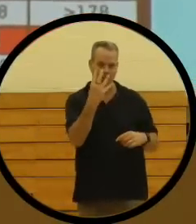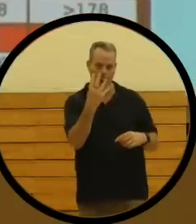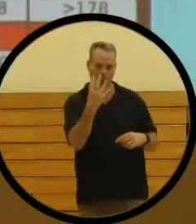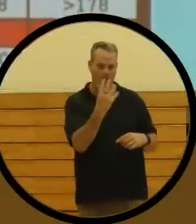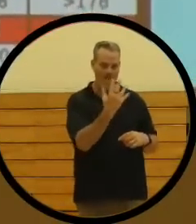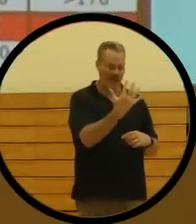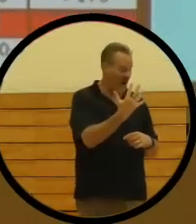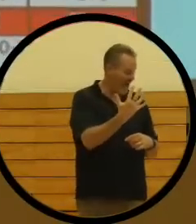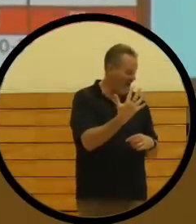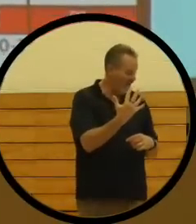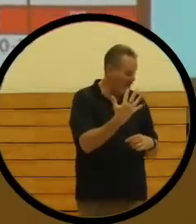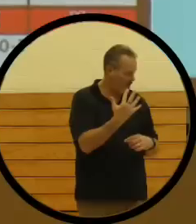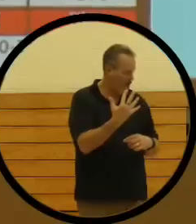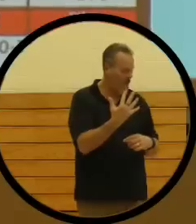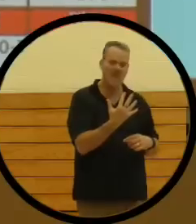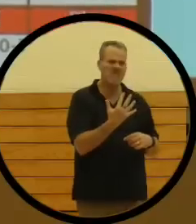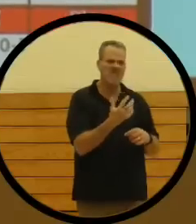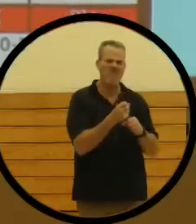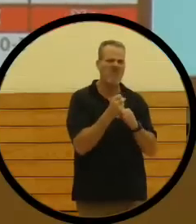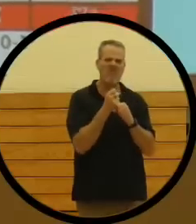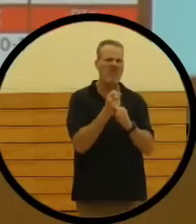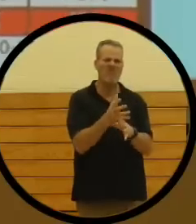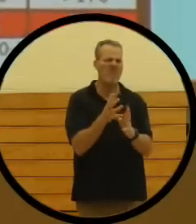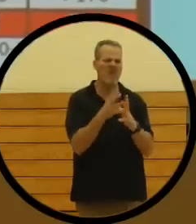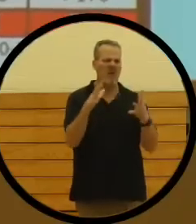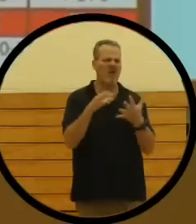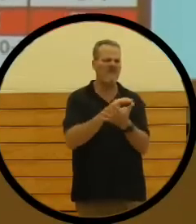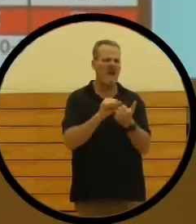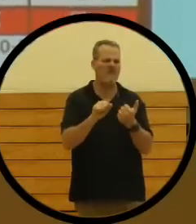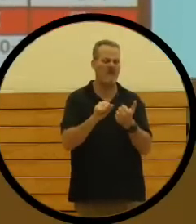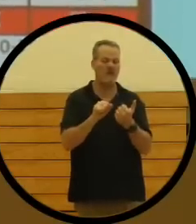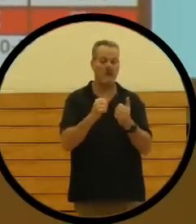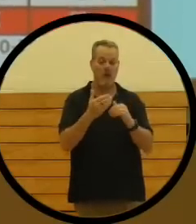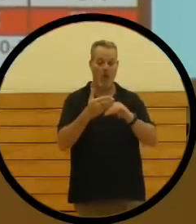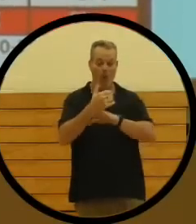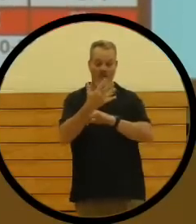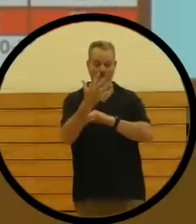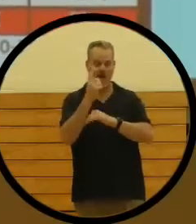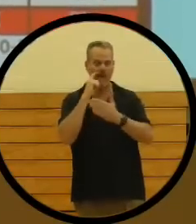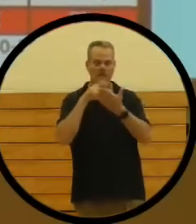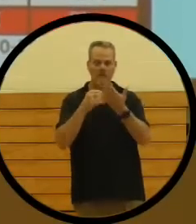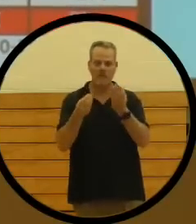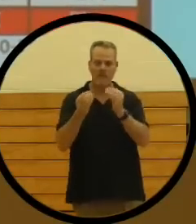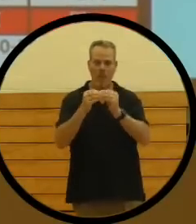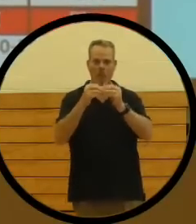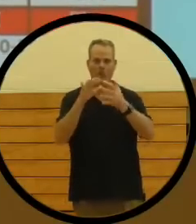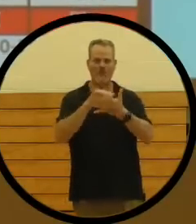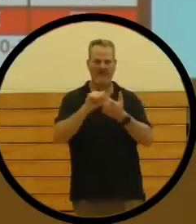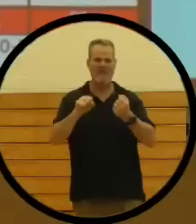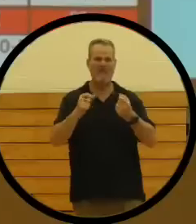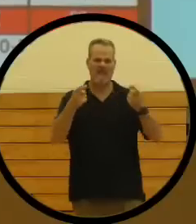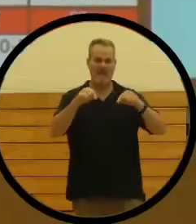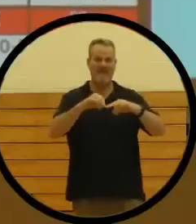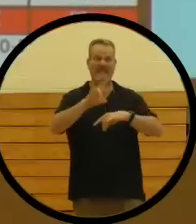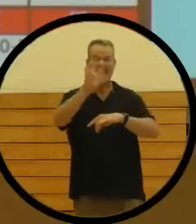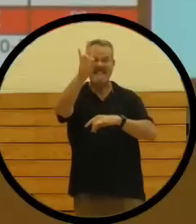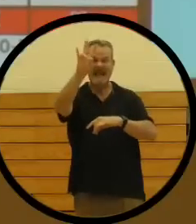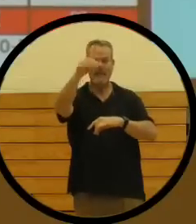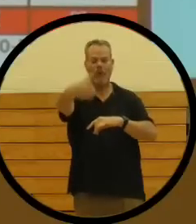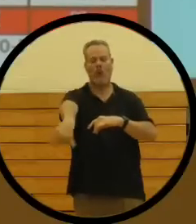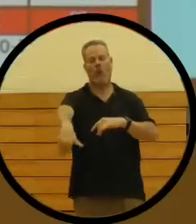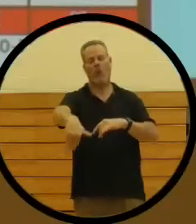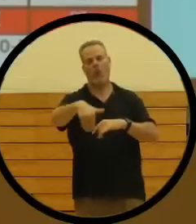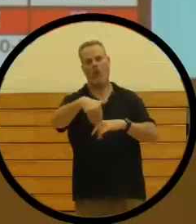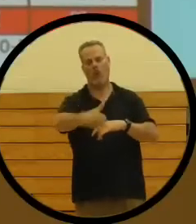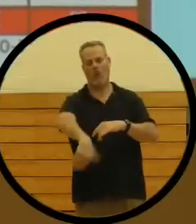are really not going to cause much damage. Above 5, you start seeing damage, and really at 7 up in here